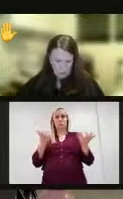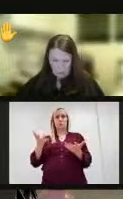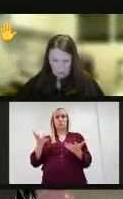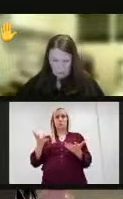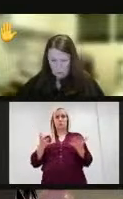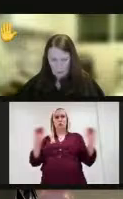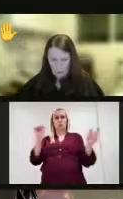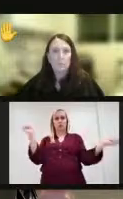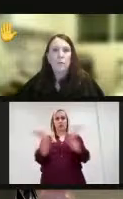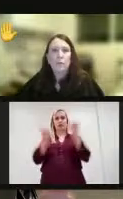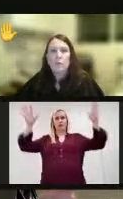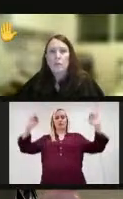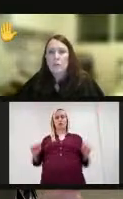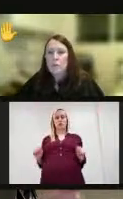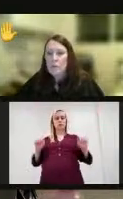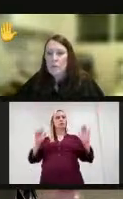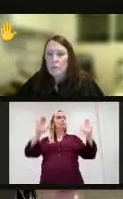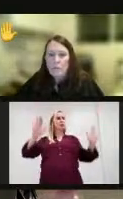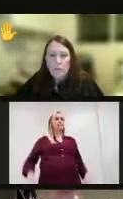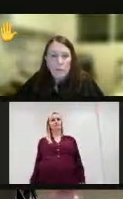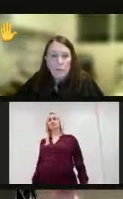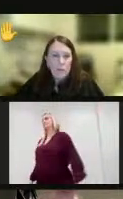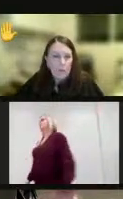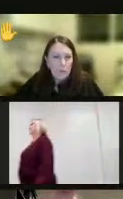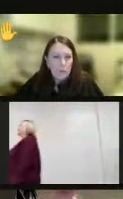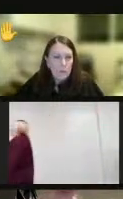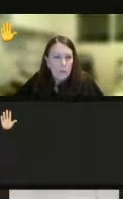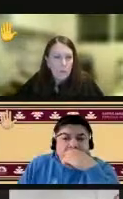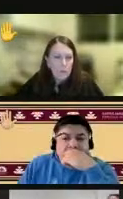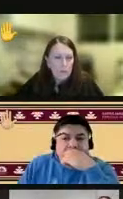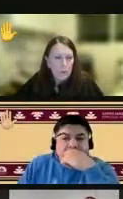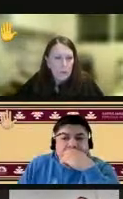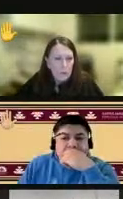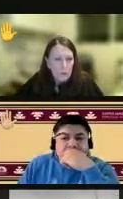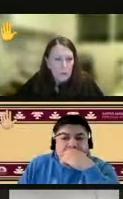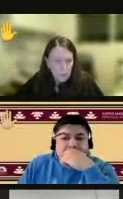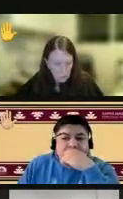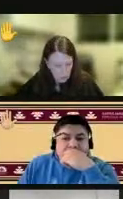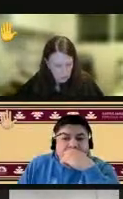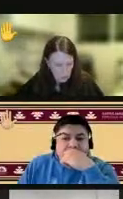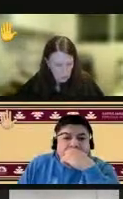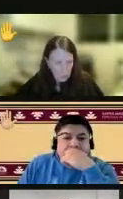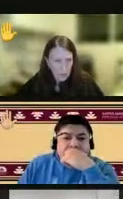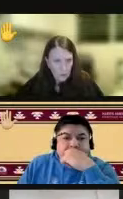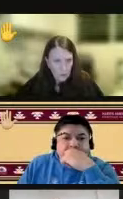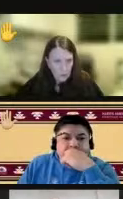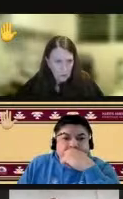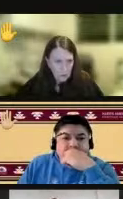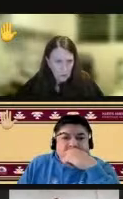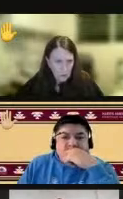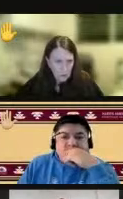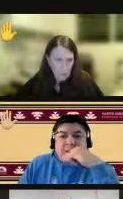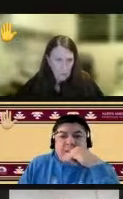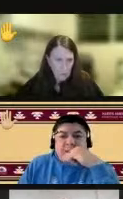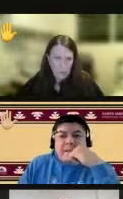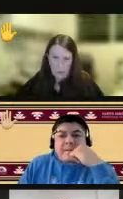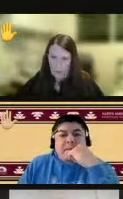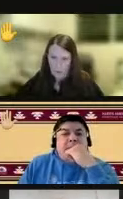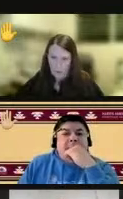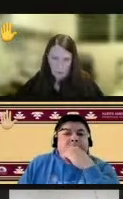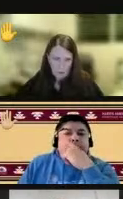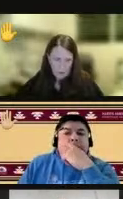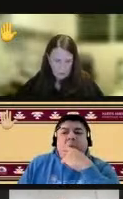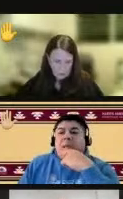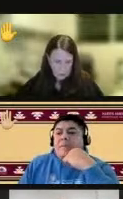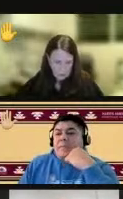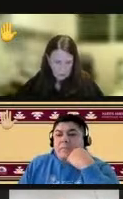changes. Great. Thank you. Okay, let's go on to second Vice Chair Guzman Ortiz